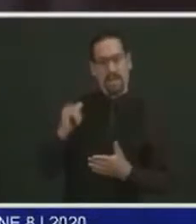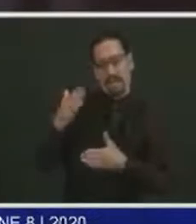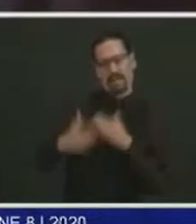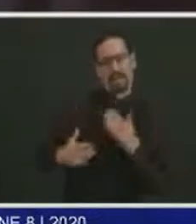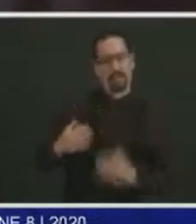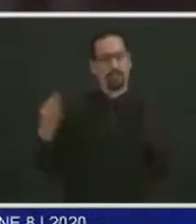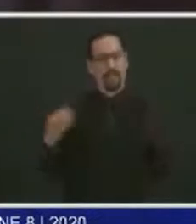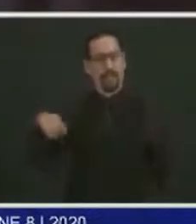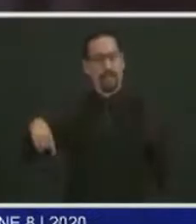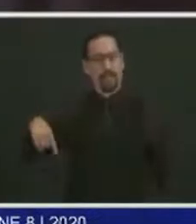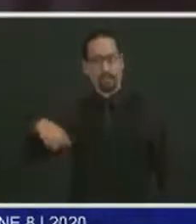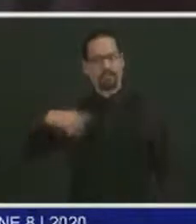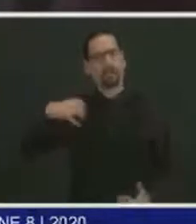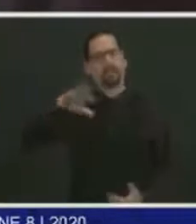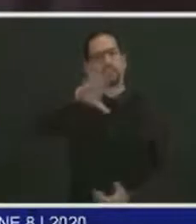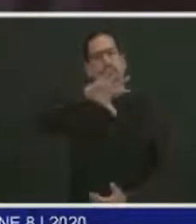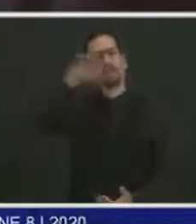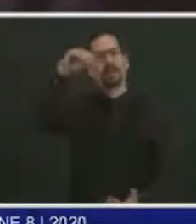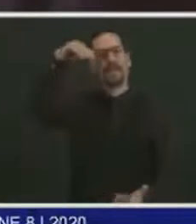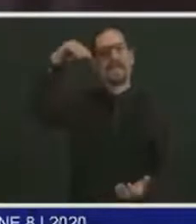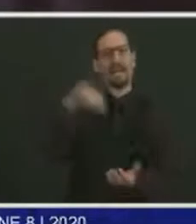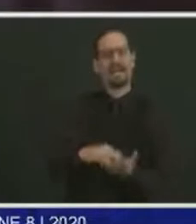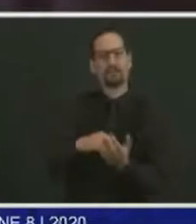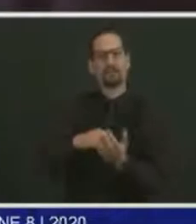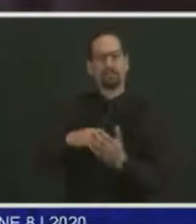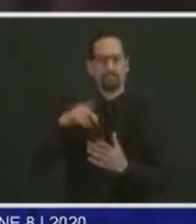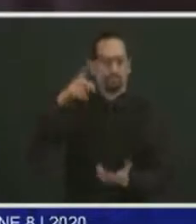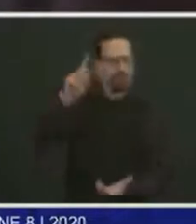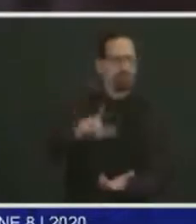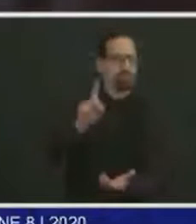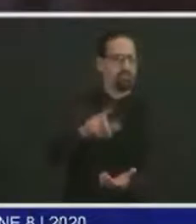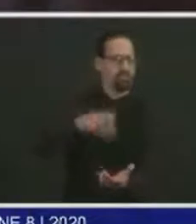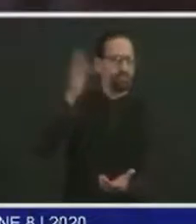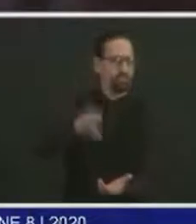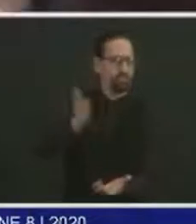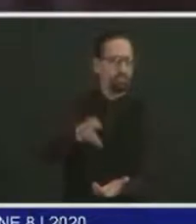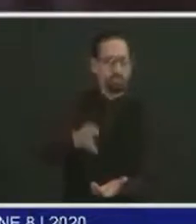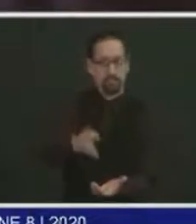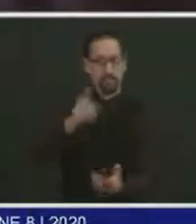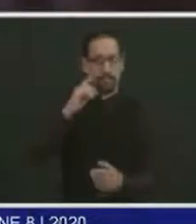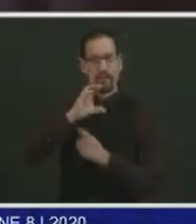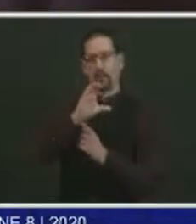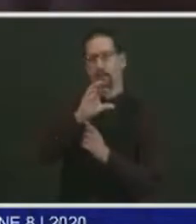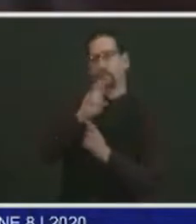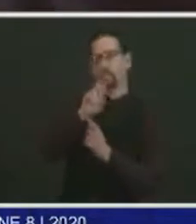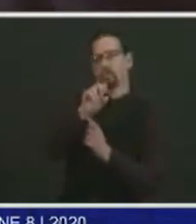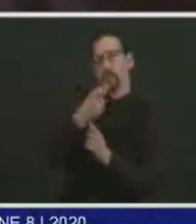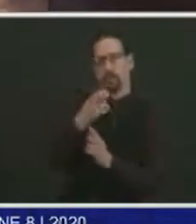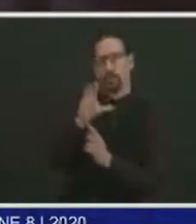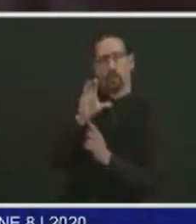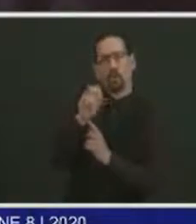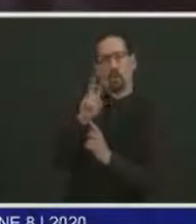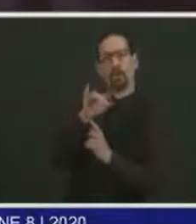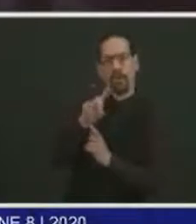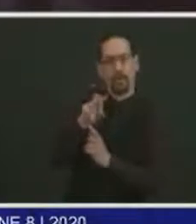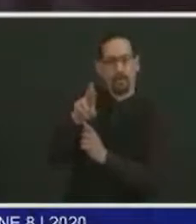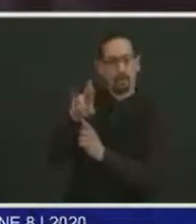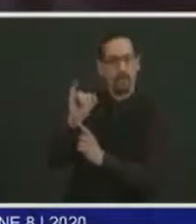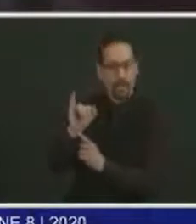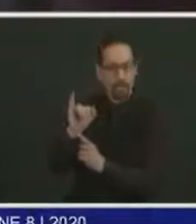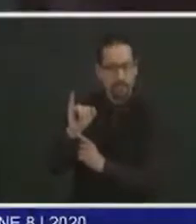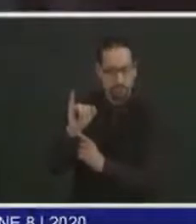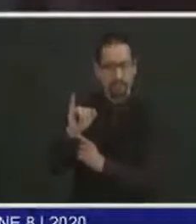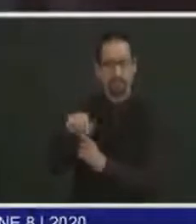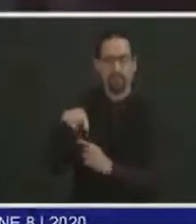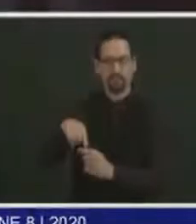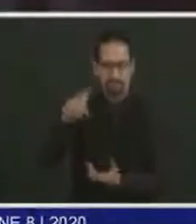COVID RI app, please do that, Apple Store or Google Play. If you've already downloaded it, take a second to download the new